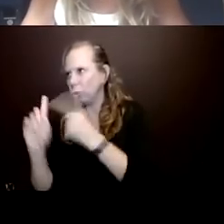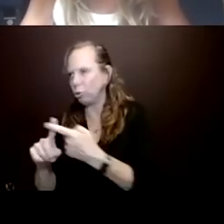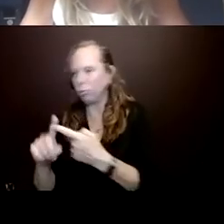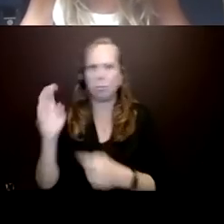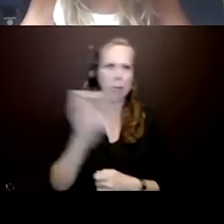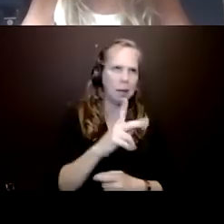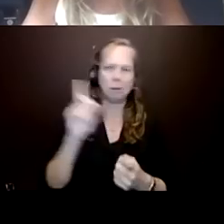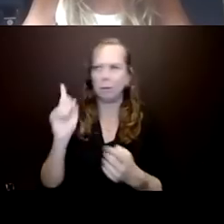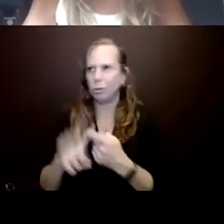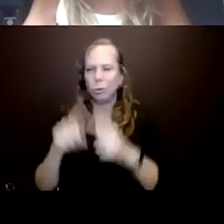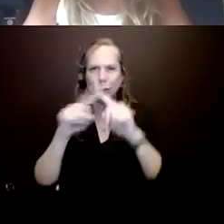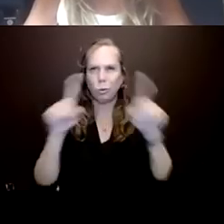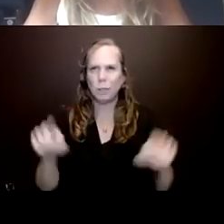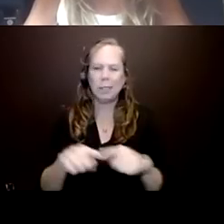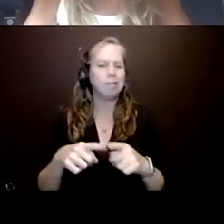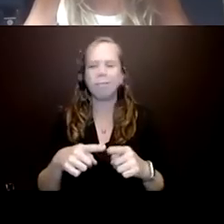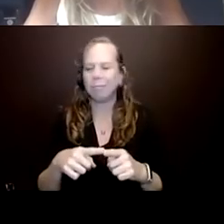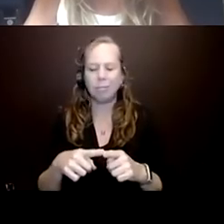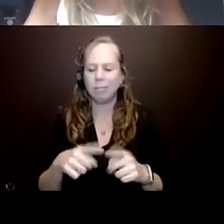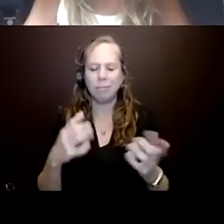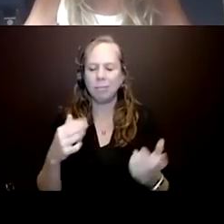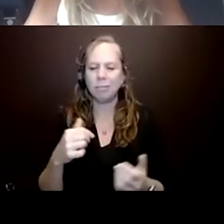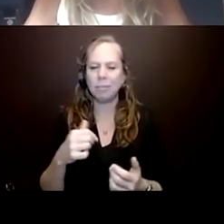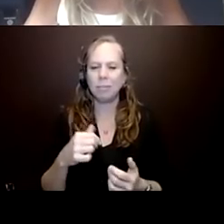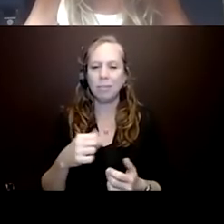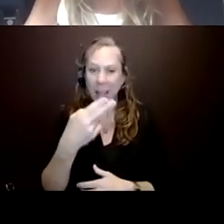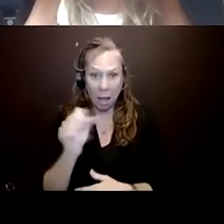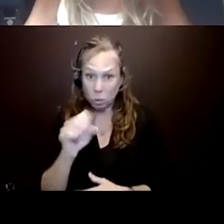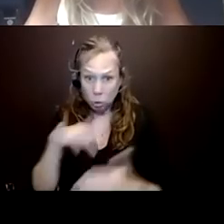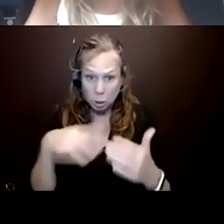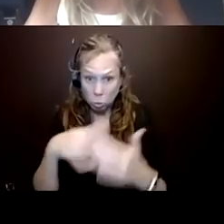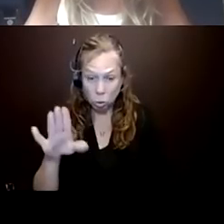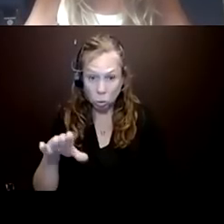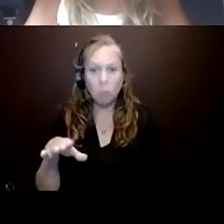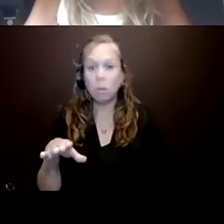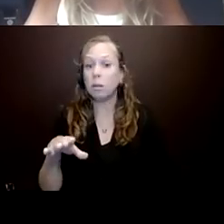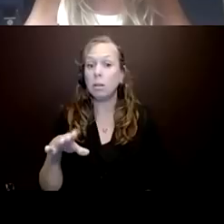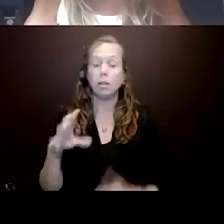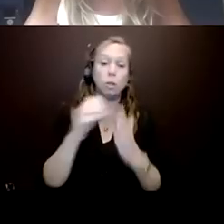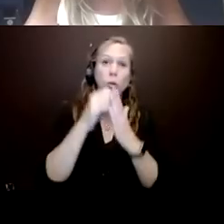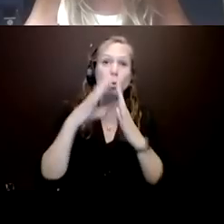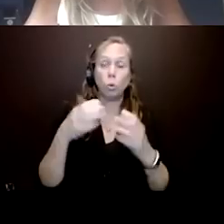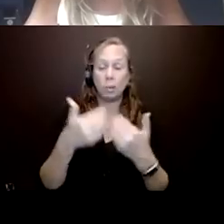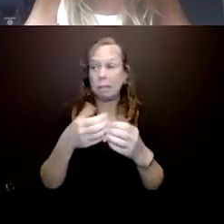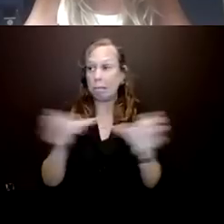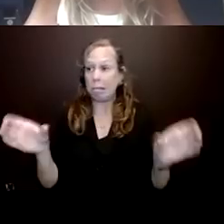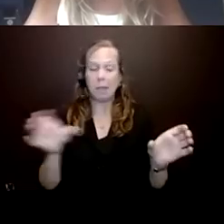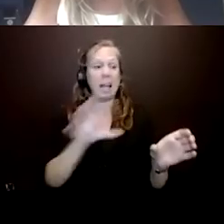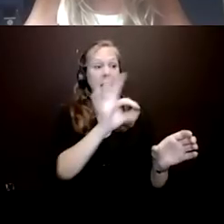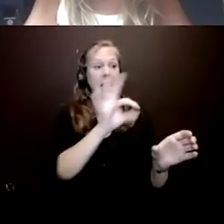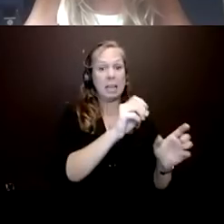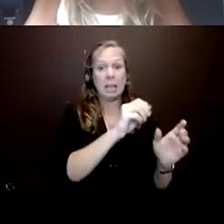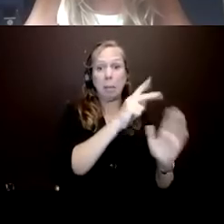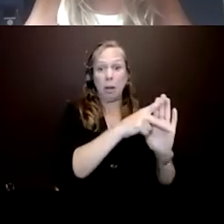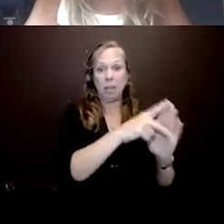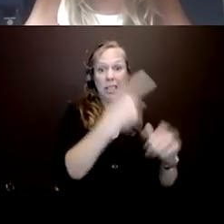is not at all the high school schedule where students are broken into 90 period days in a